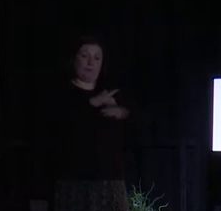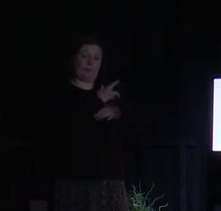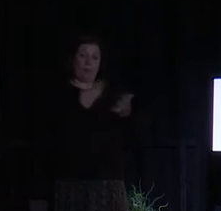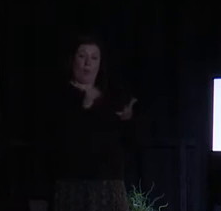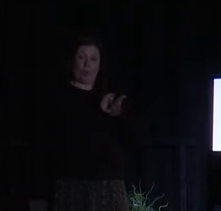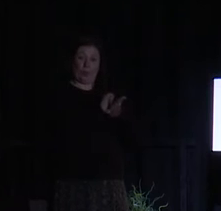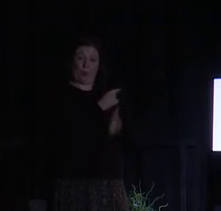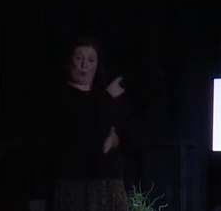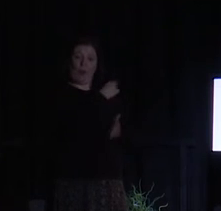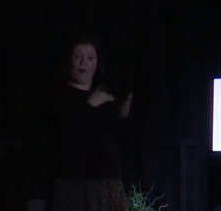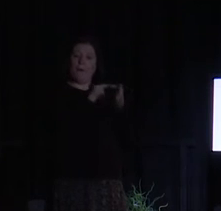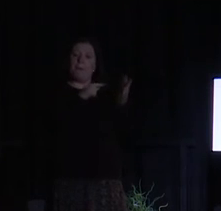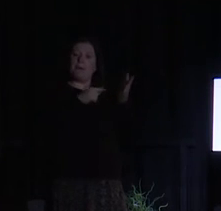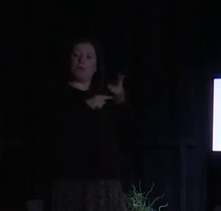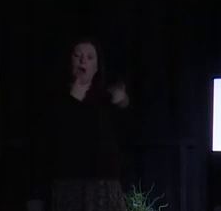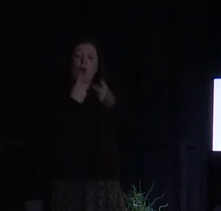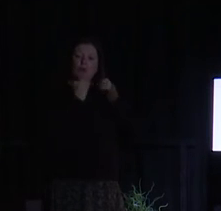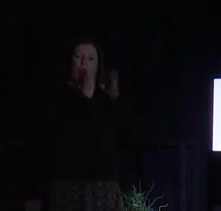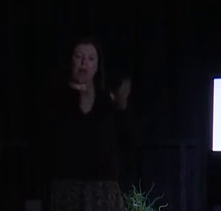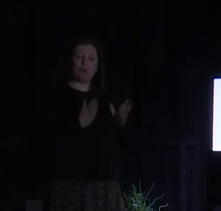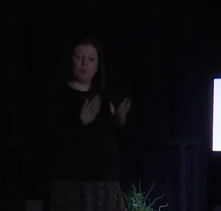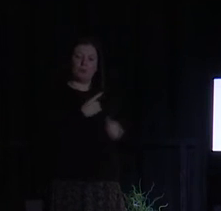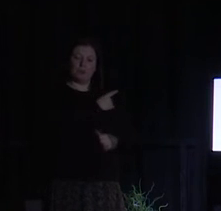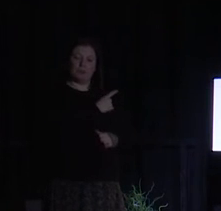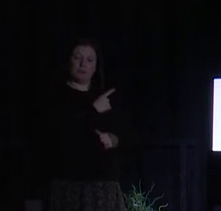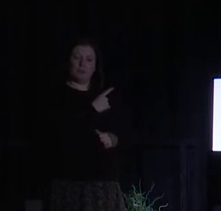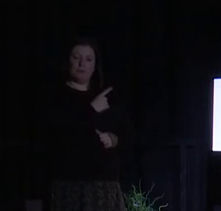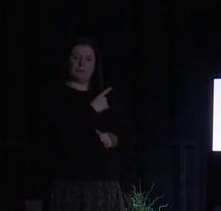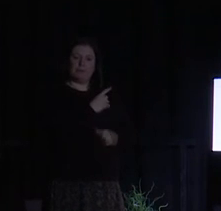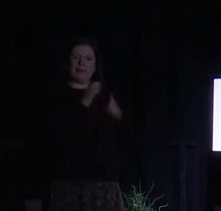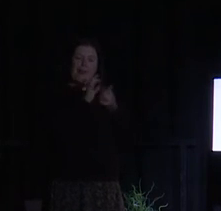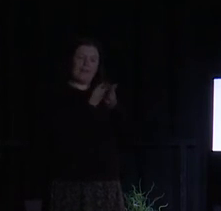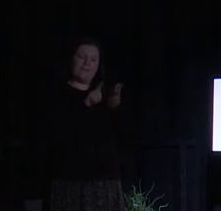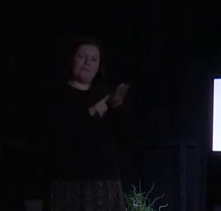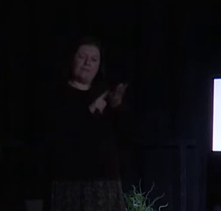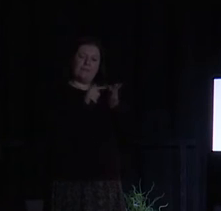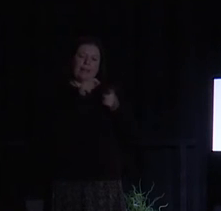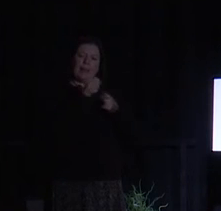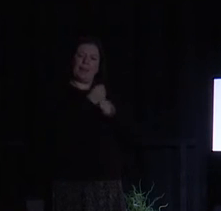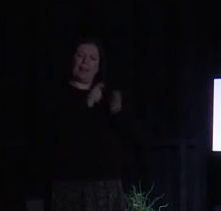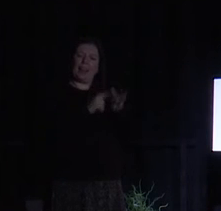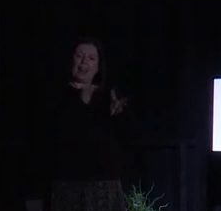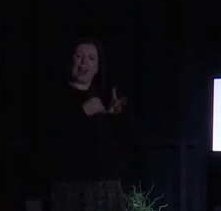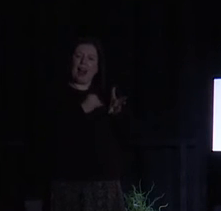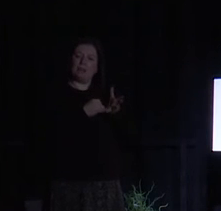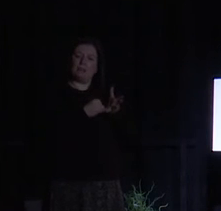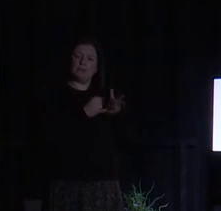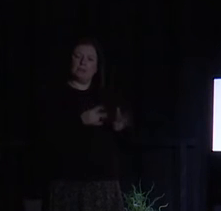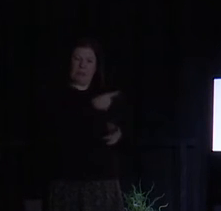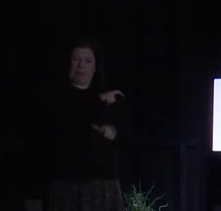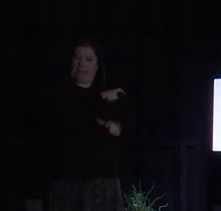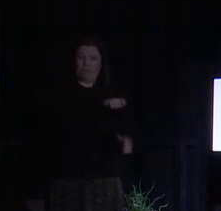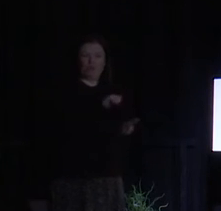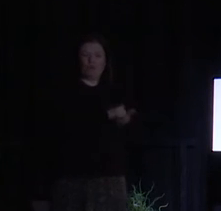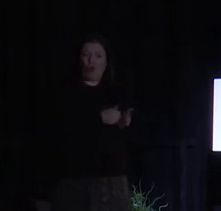New York at the Metropolitan Opera House, performing in a Philip Glass piece. And yet they're still these guys who appear on the streets